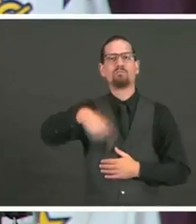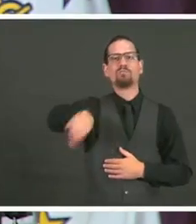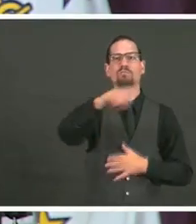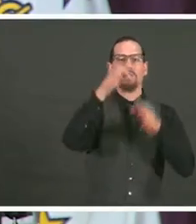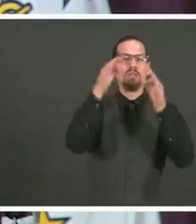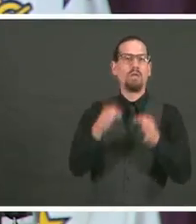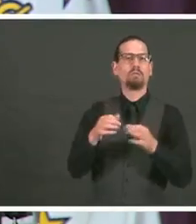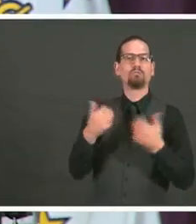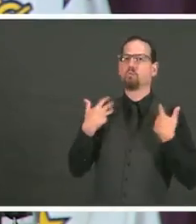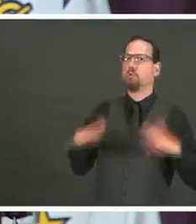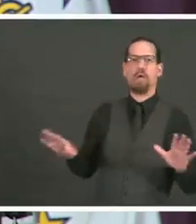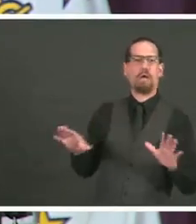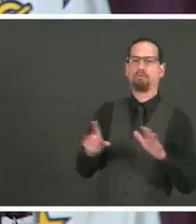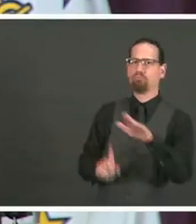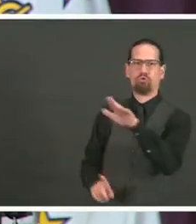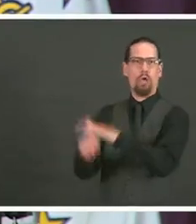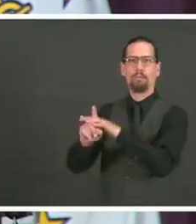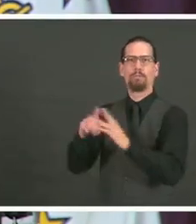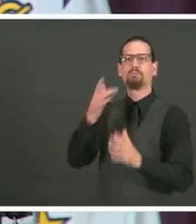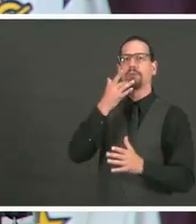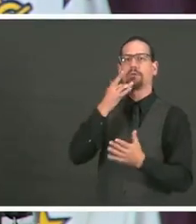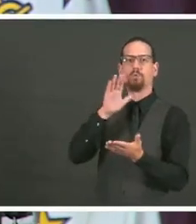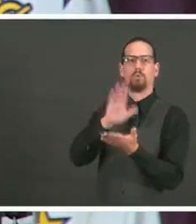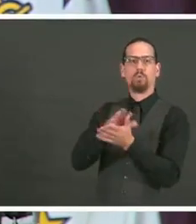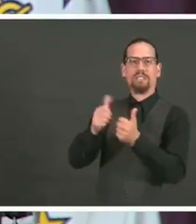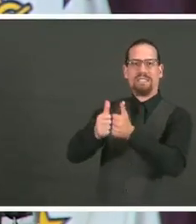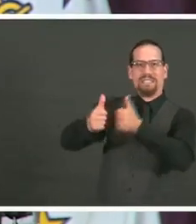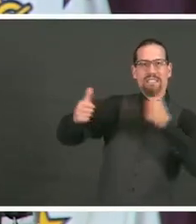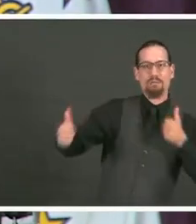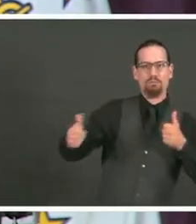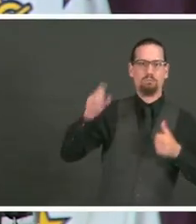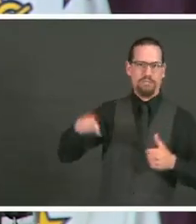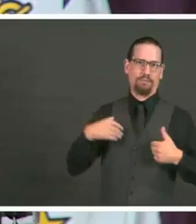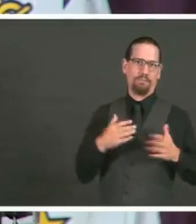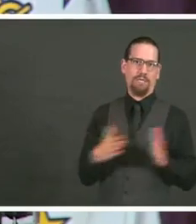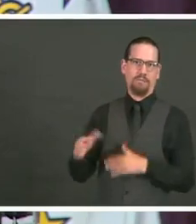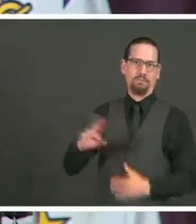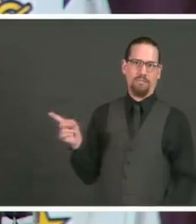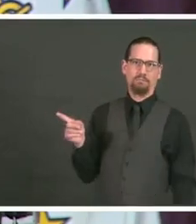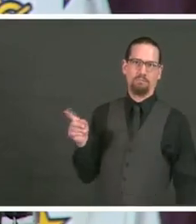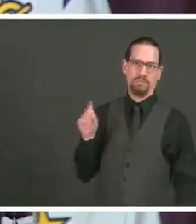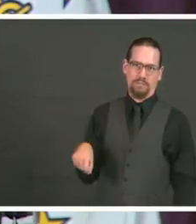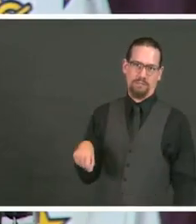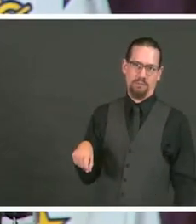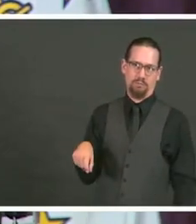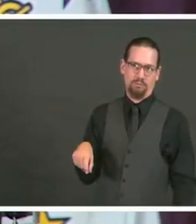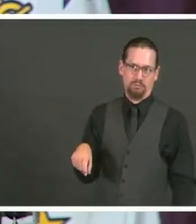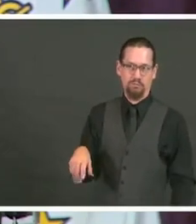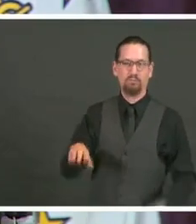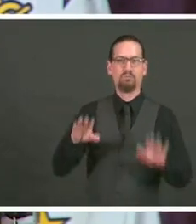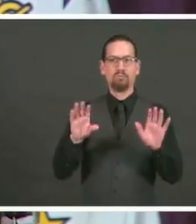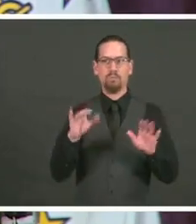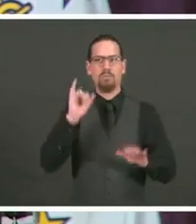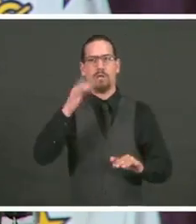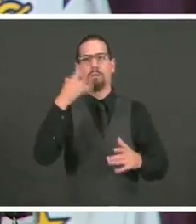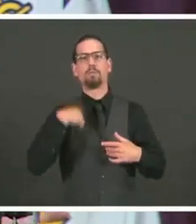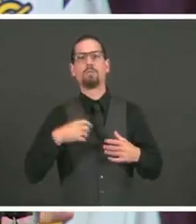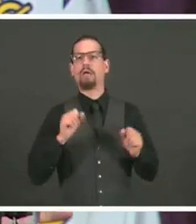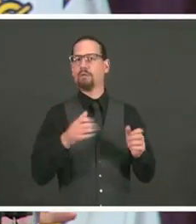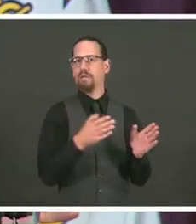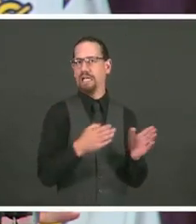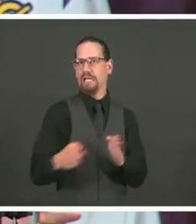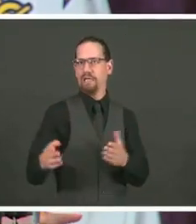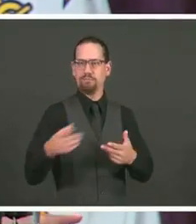in-person plans and robust distance learning plans so that we are ready for